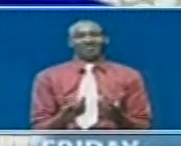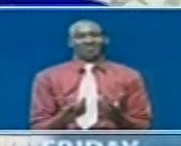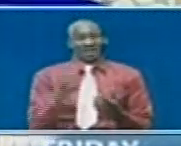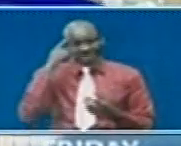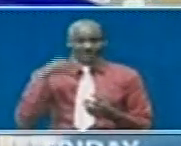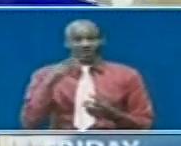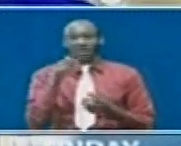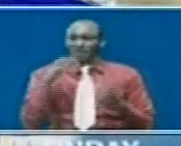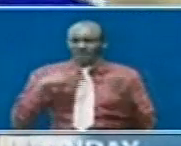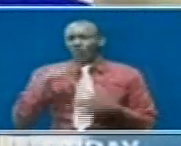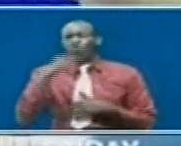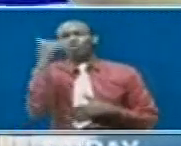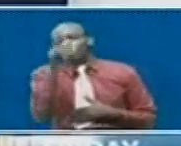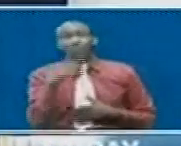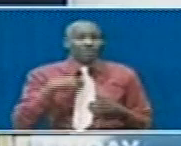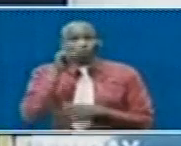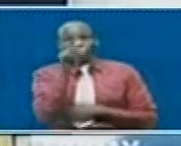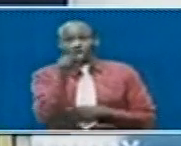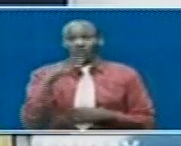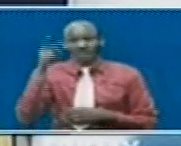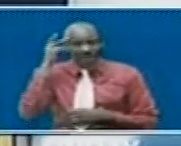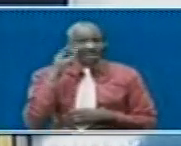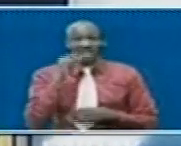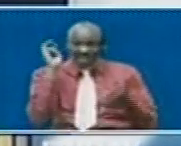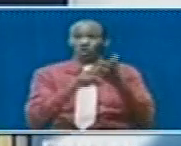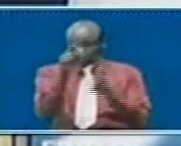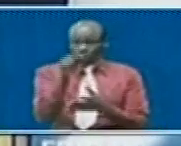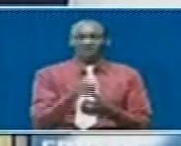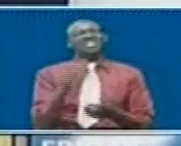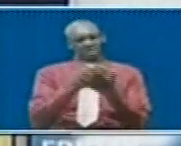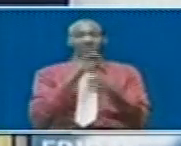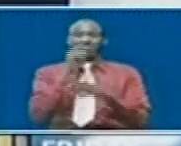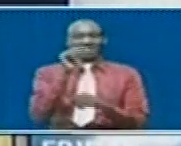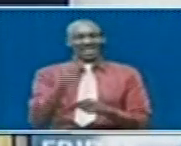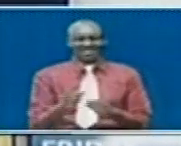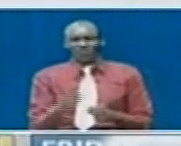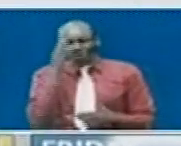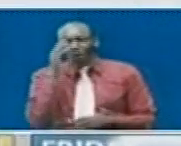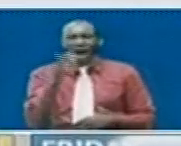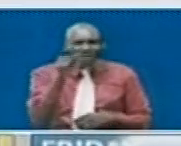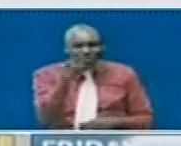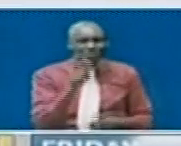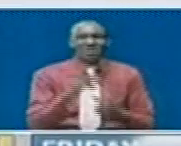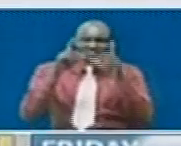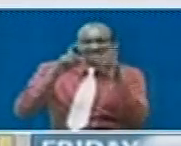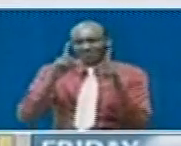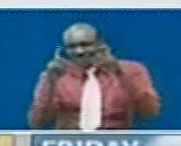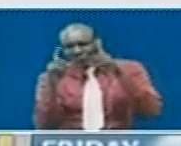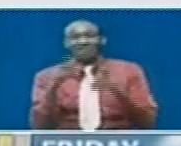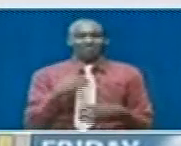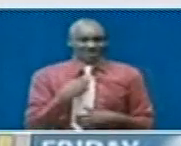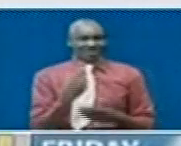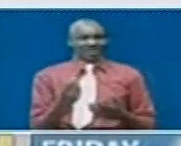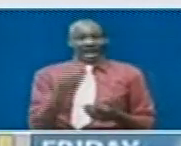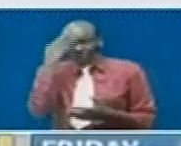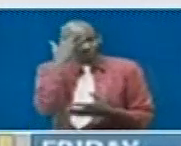But do people ever stop you, the children who watch you and their parents, do they recognize you? Sometimes they say, yeah, hi, how are you? They even take pictures and I